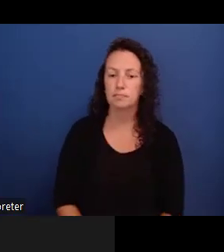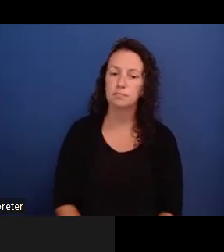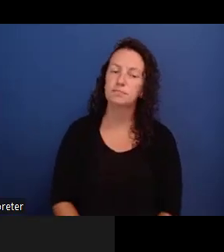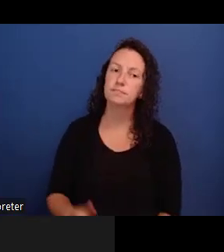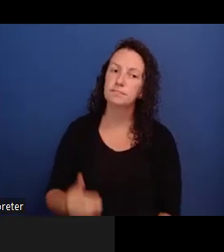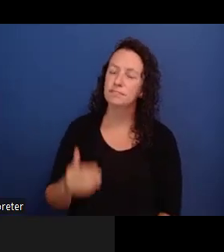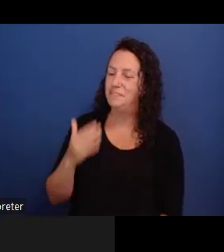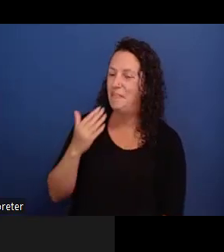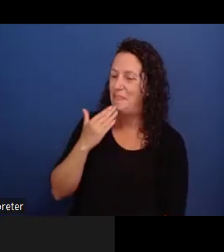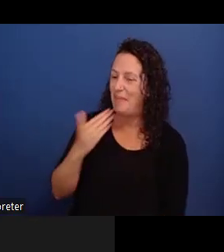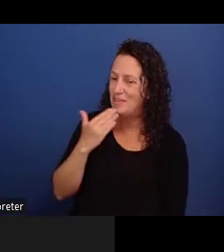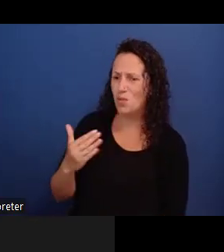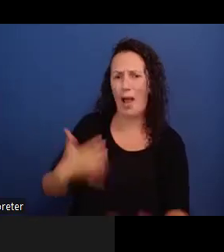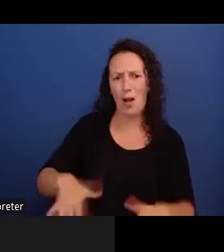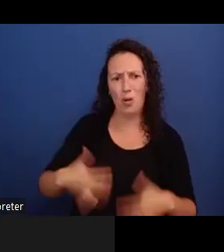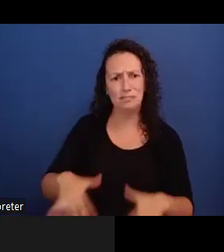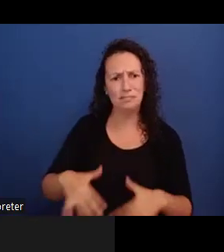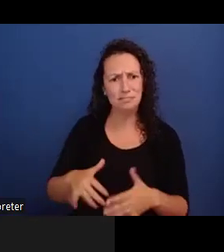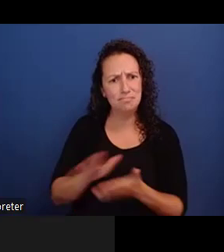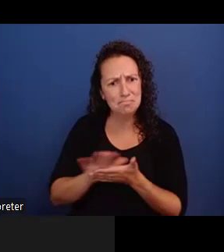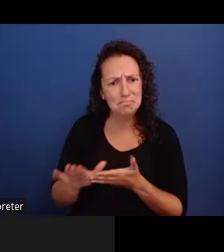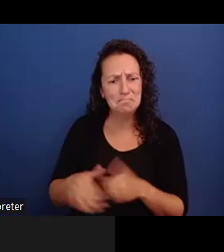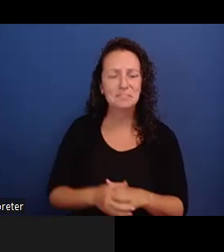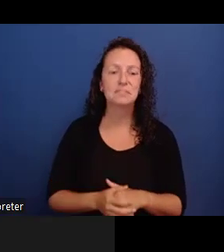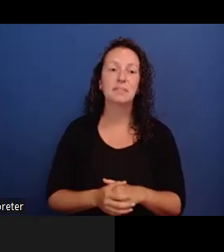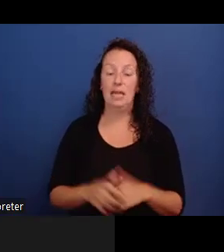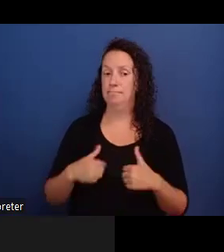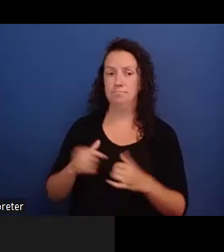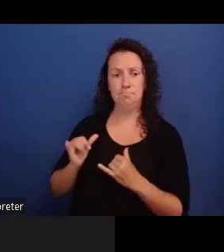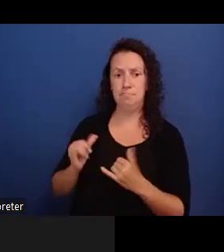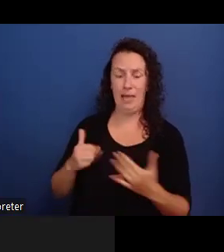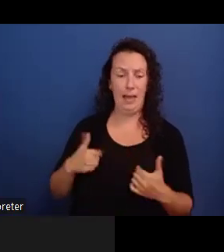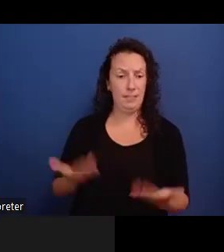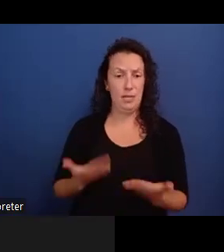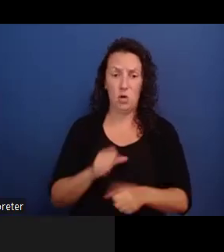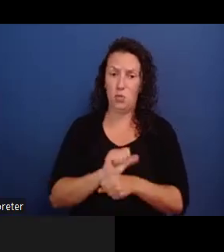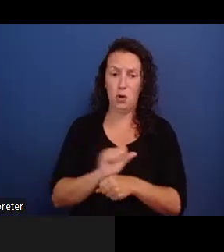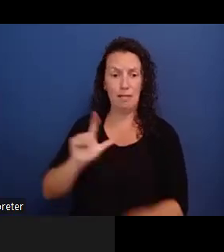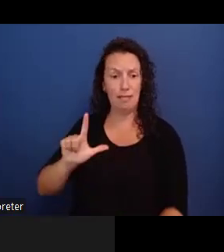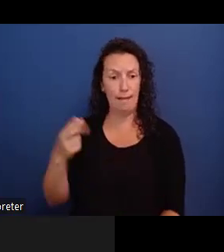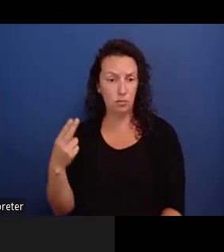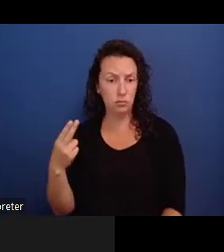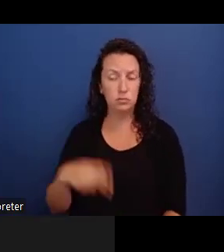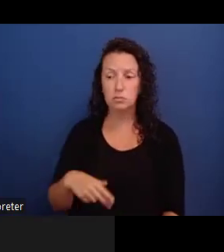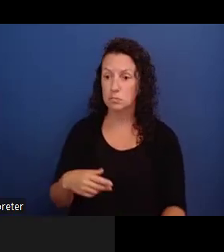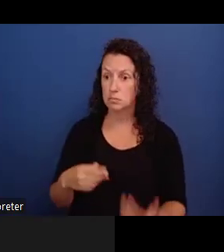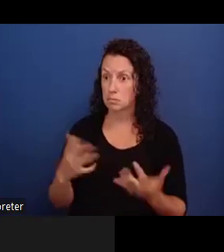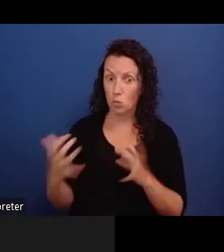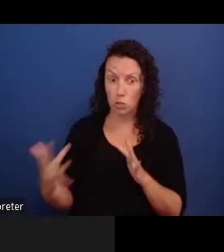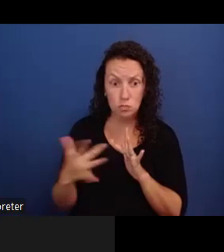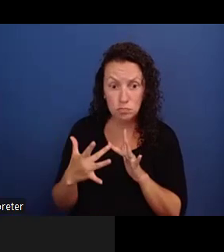is so generous. And likewise, I'm here at the Lighthouse. And if anybody wants to reach out to